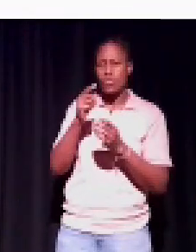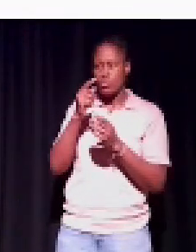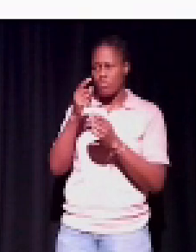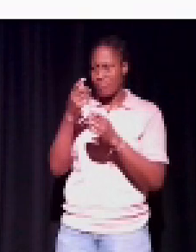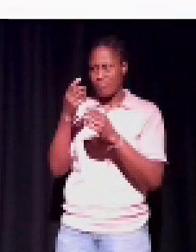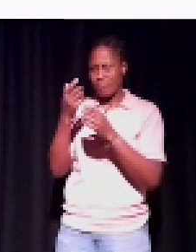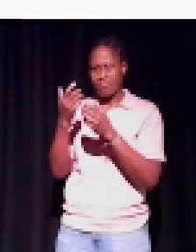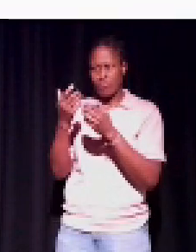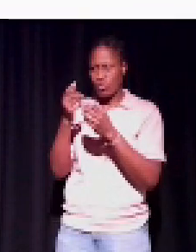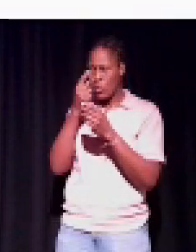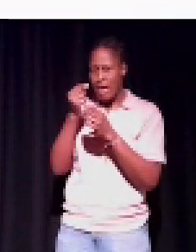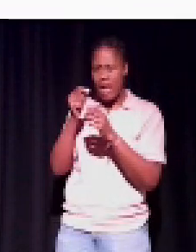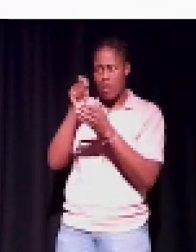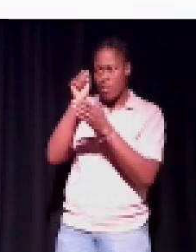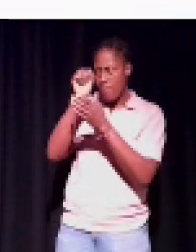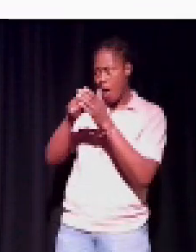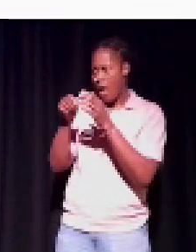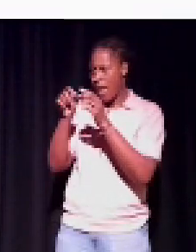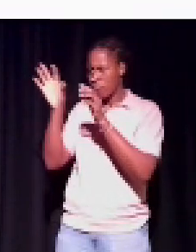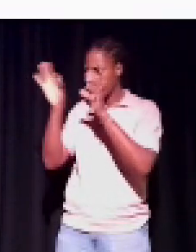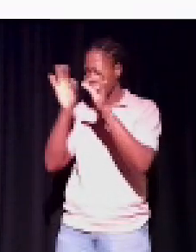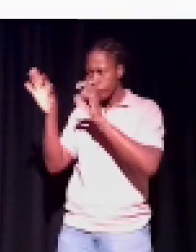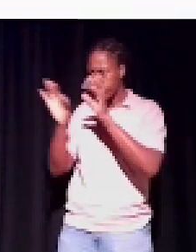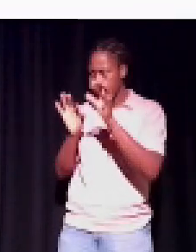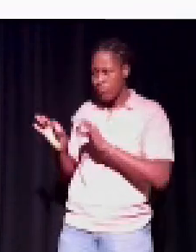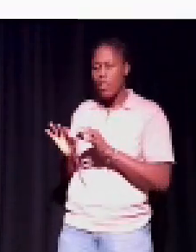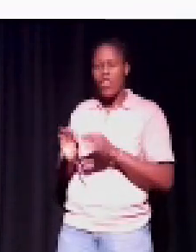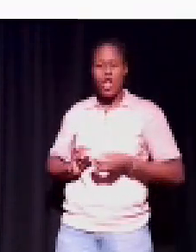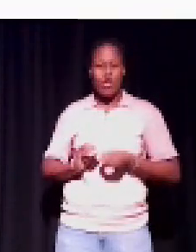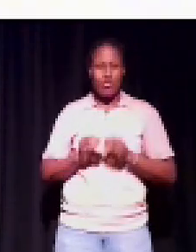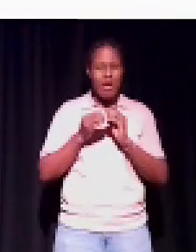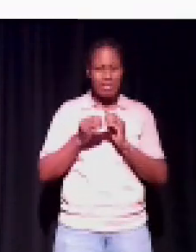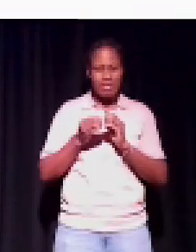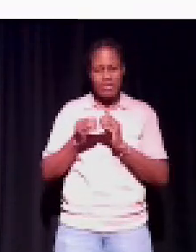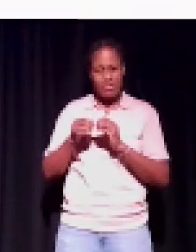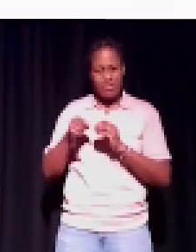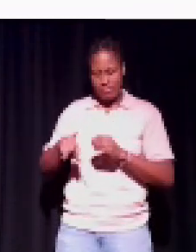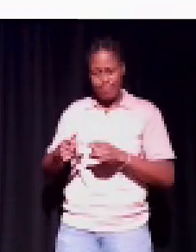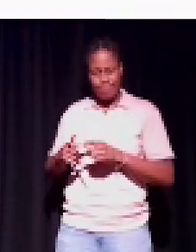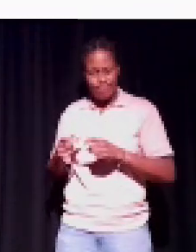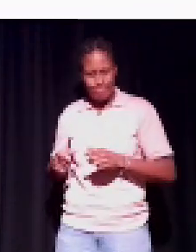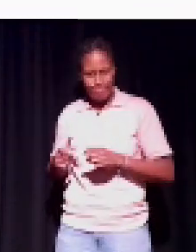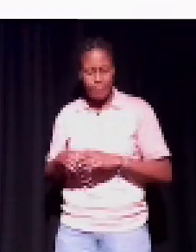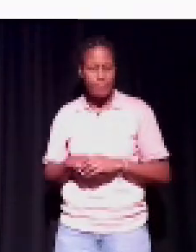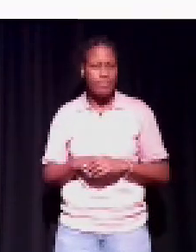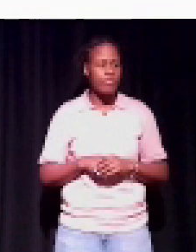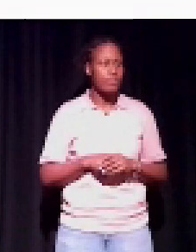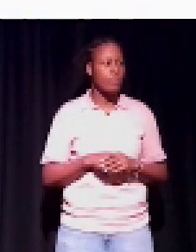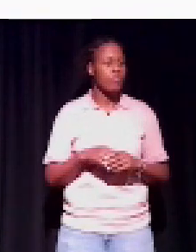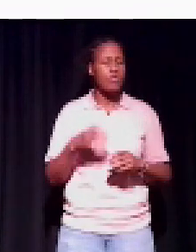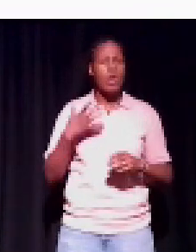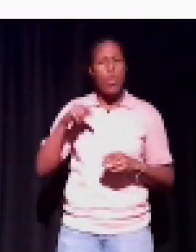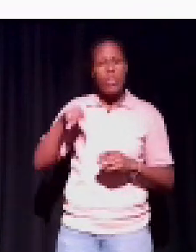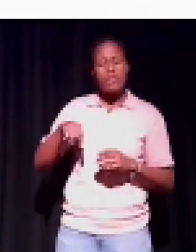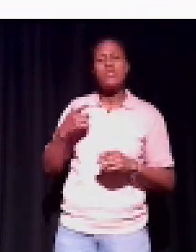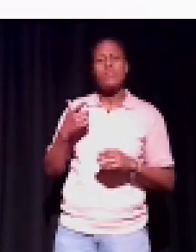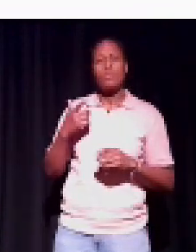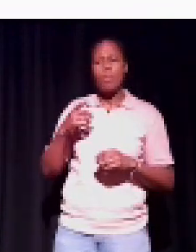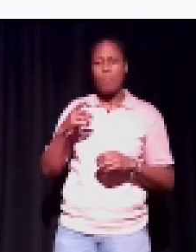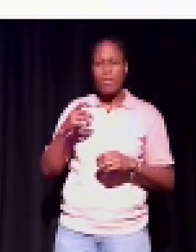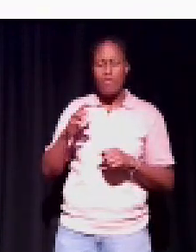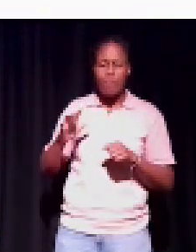to add more features. I want it to use Bluetooth MIDI as well. I want it to be fully wireless, have batteries, that kind of